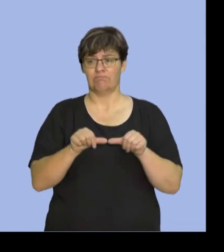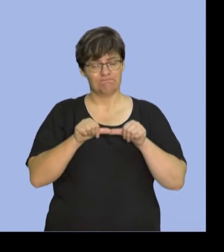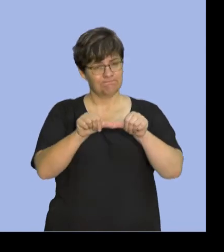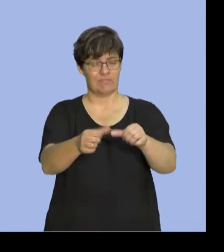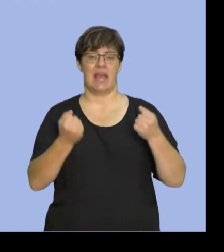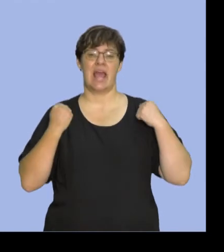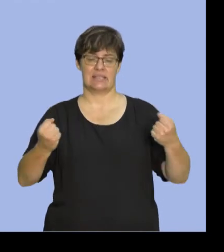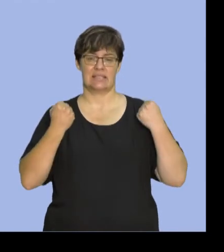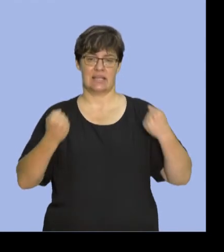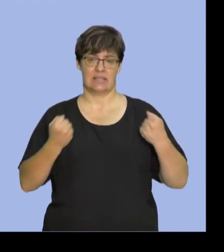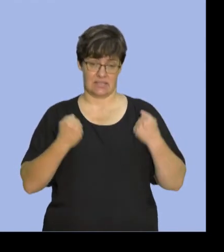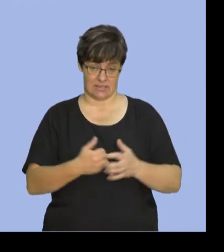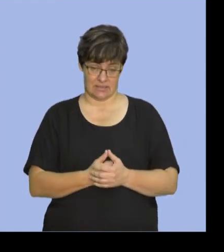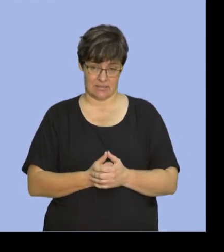exercise.